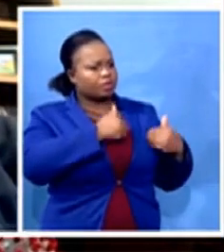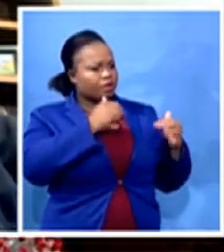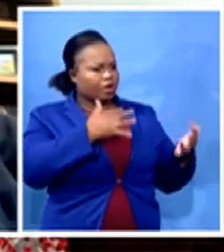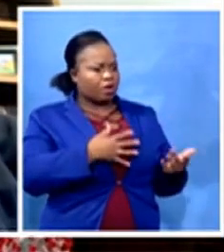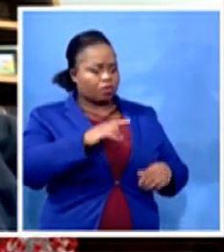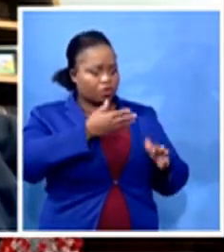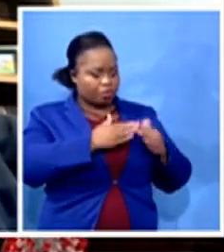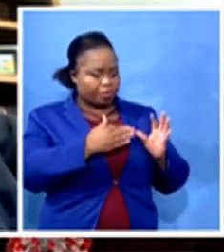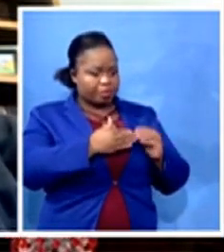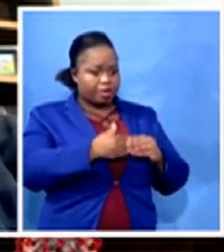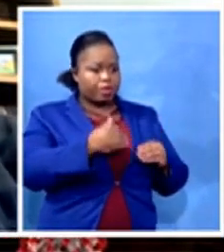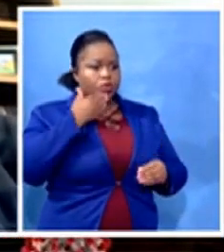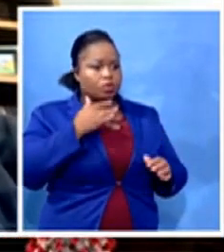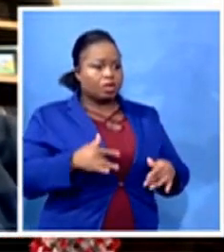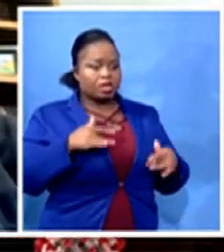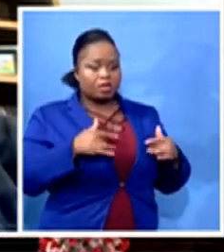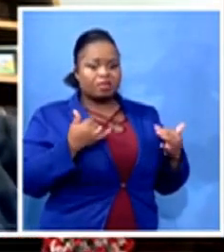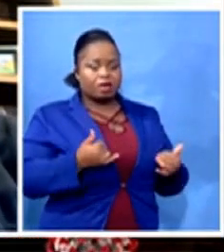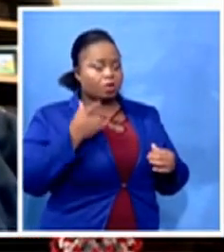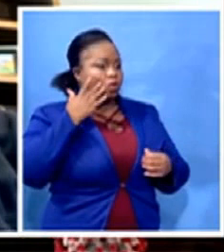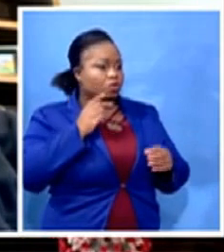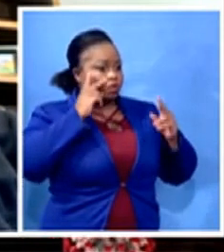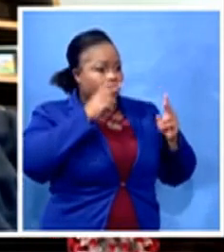these visits by contractors?